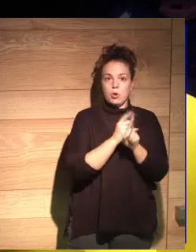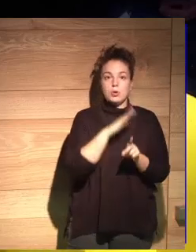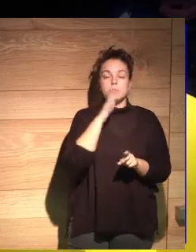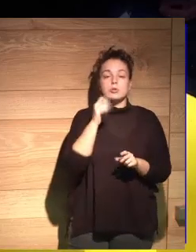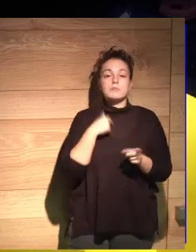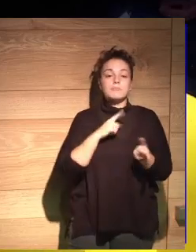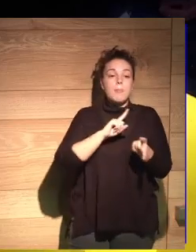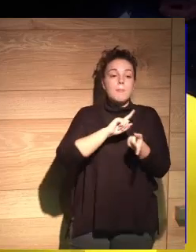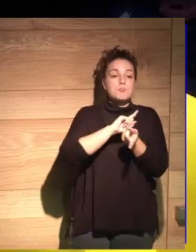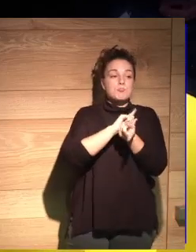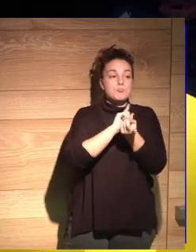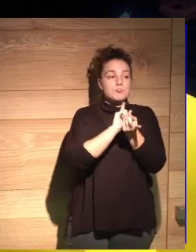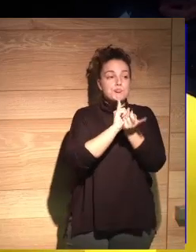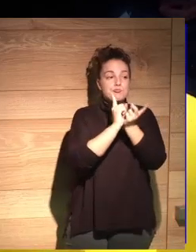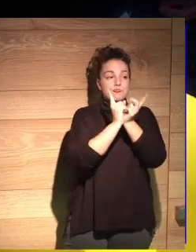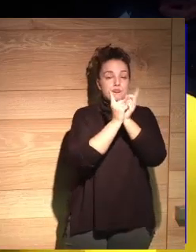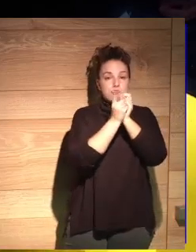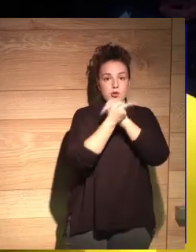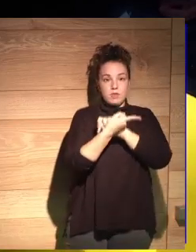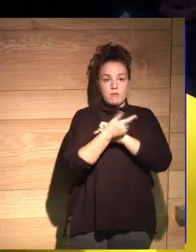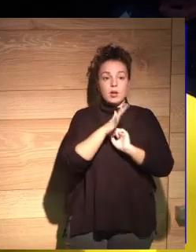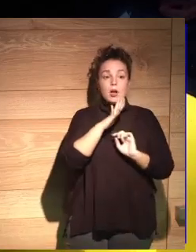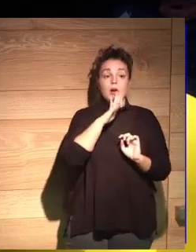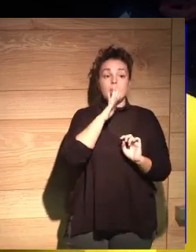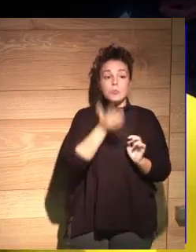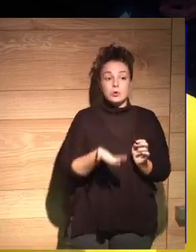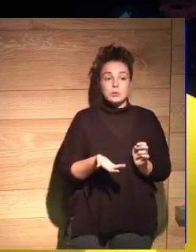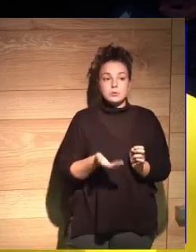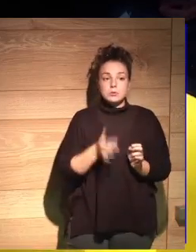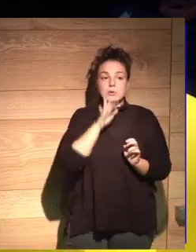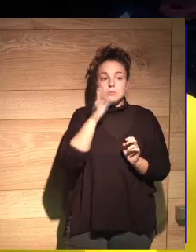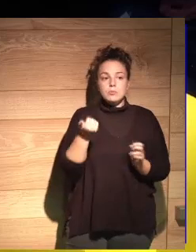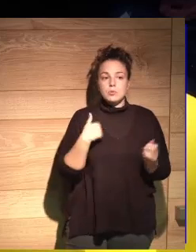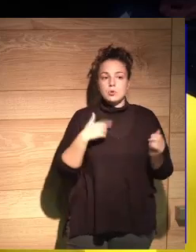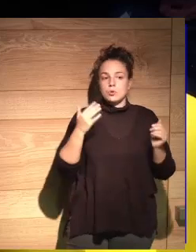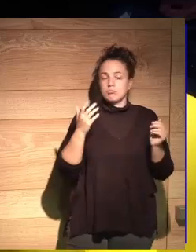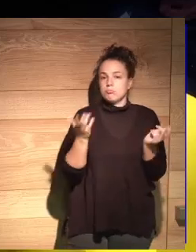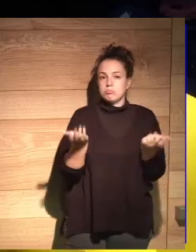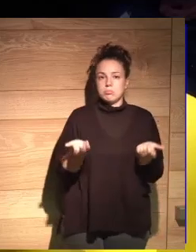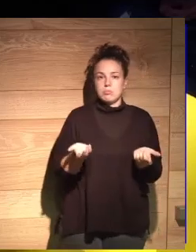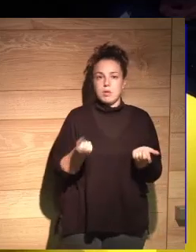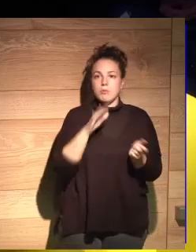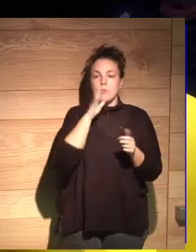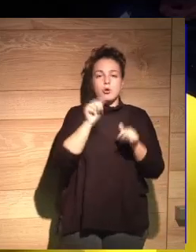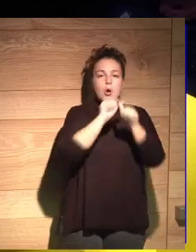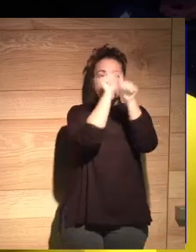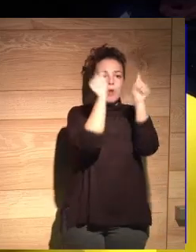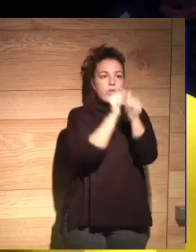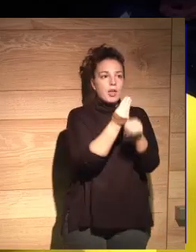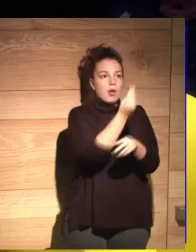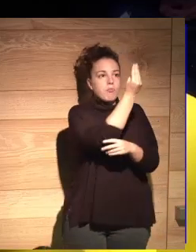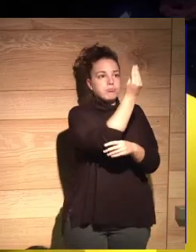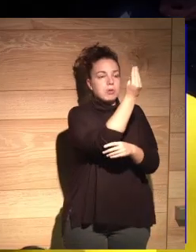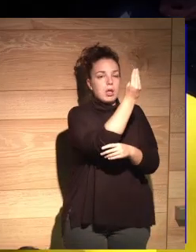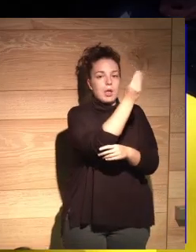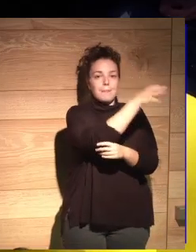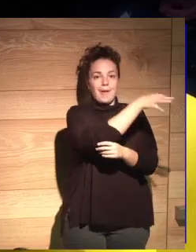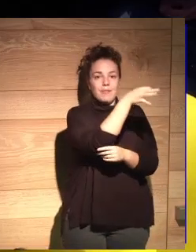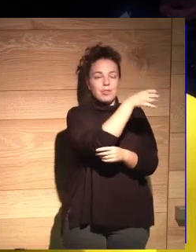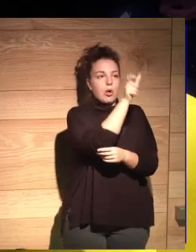opposed to change human genetics, because we have